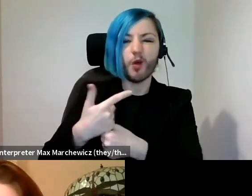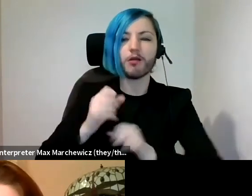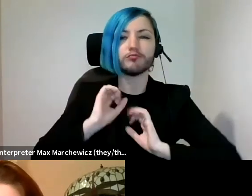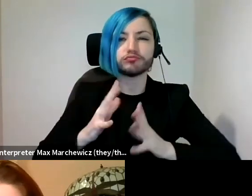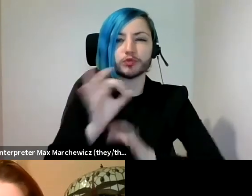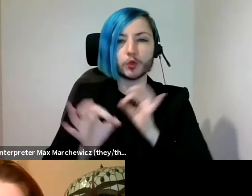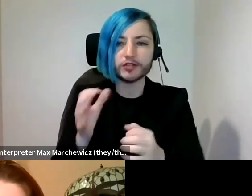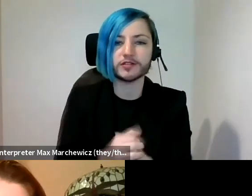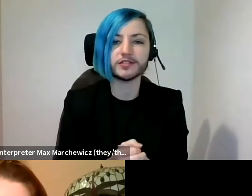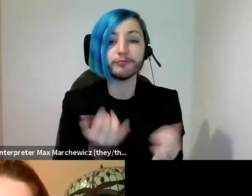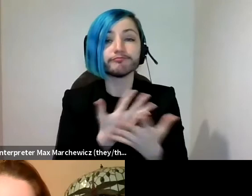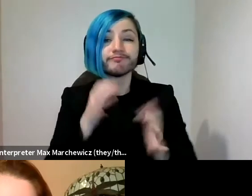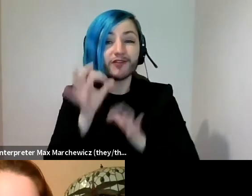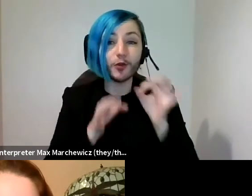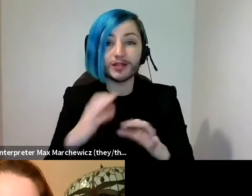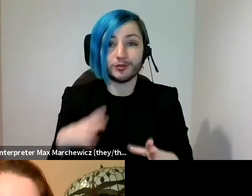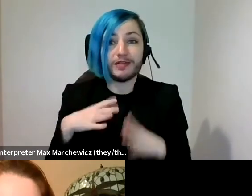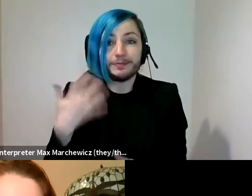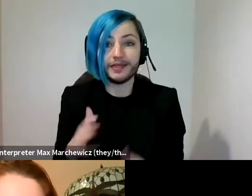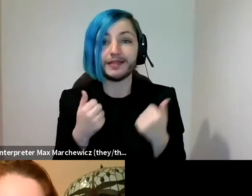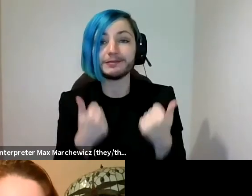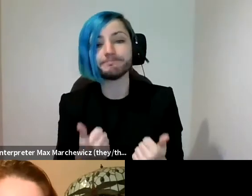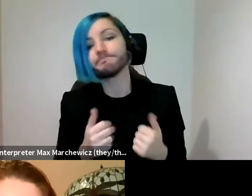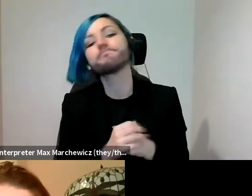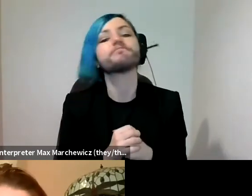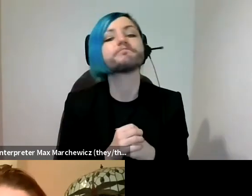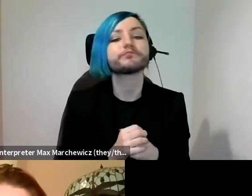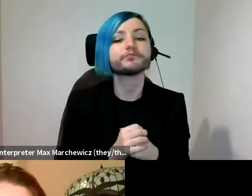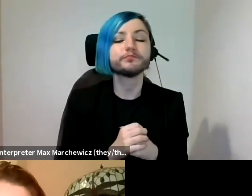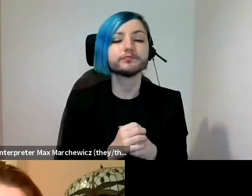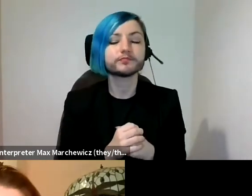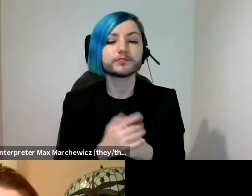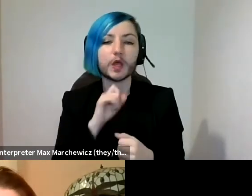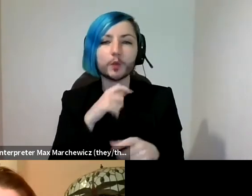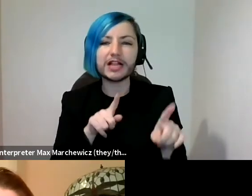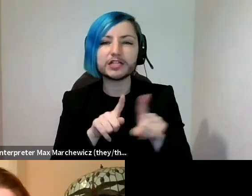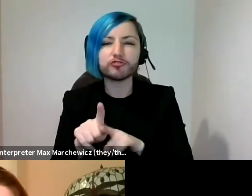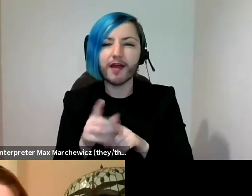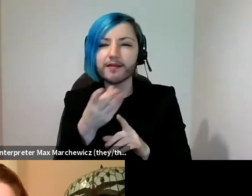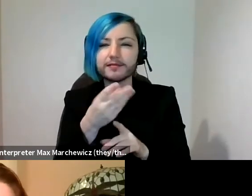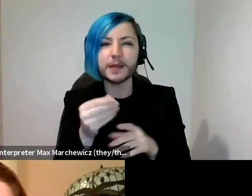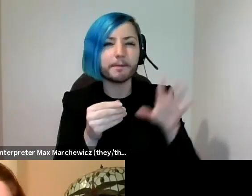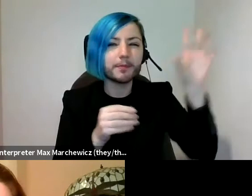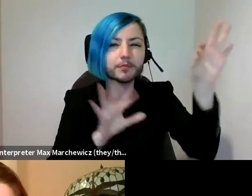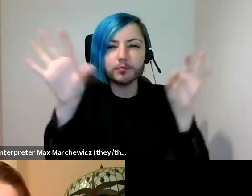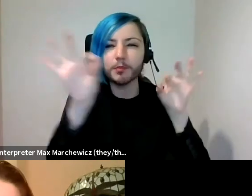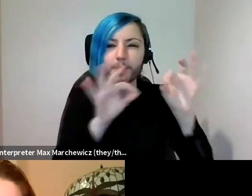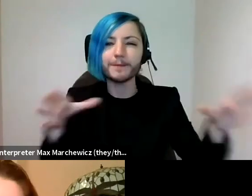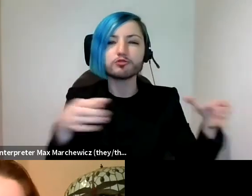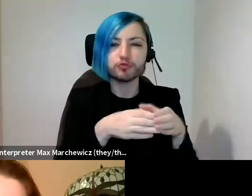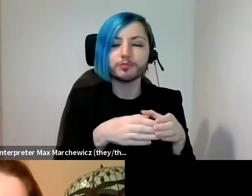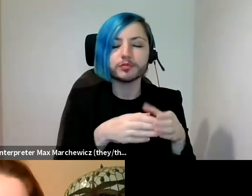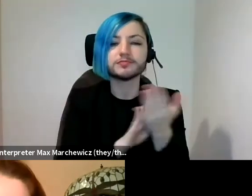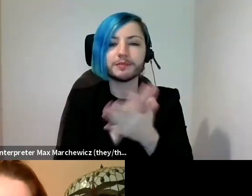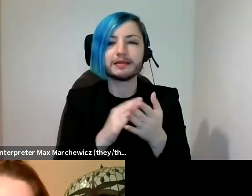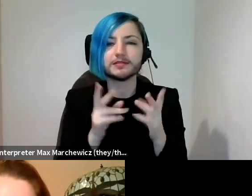several questions coming into the chat already, and I'll try and merge a few of them together so that hopefully we can